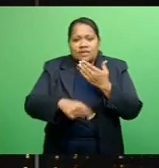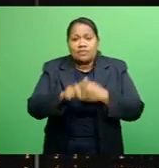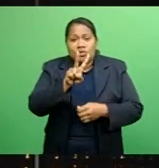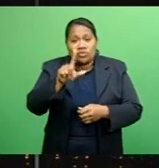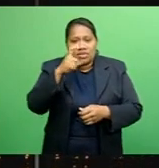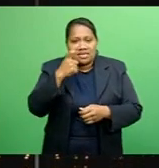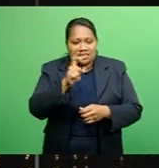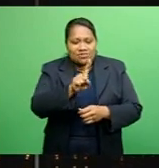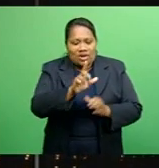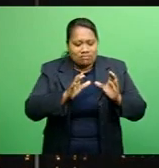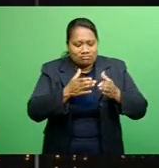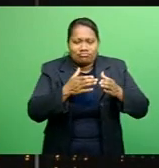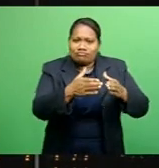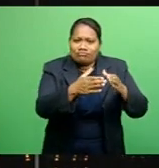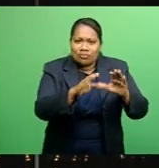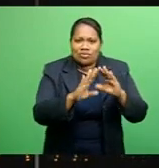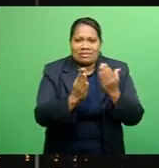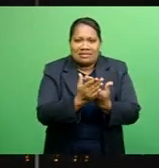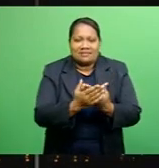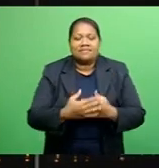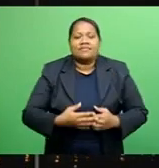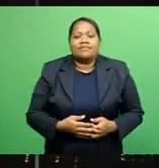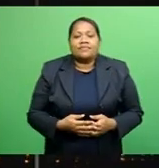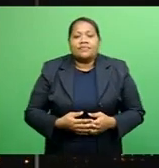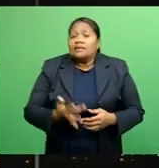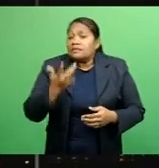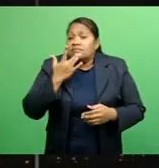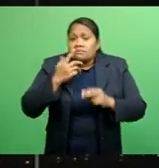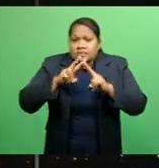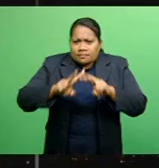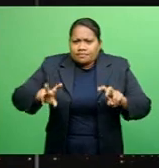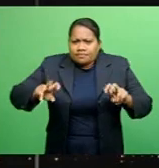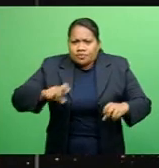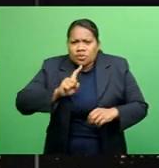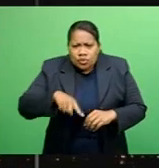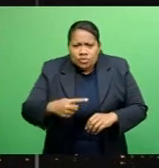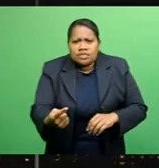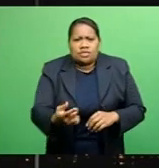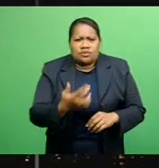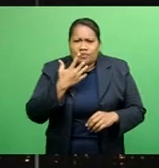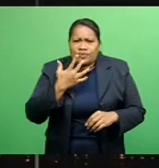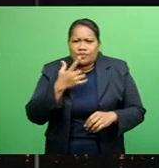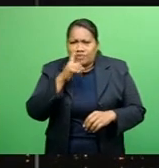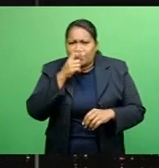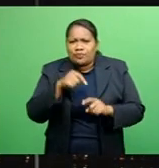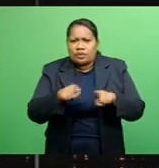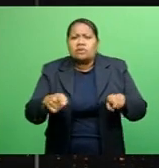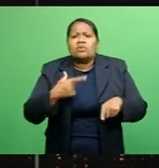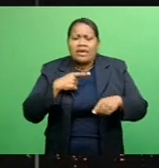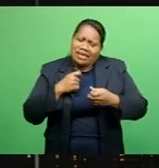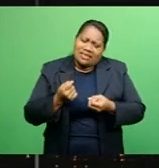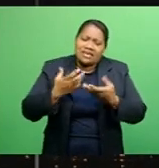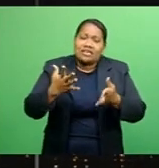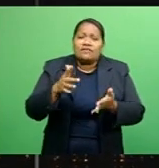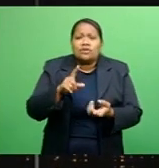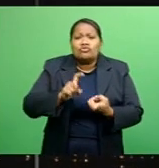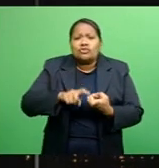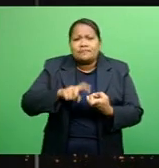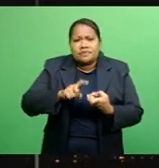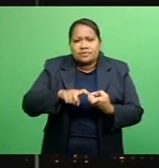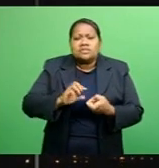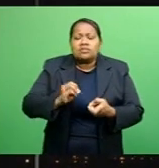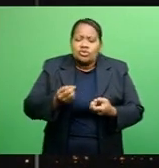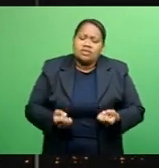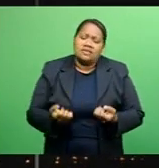classes. Bogus surveyors continue to dupe the public by offering cheaper rates to provide